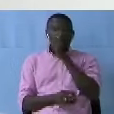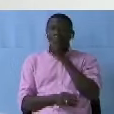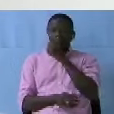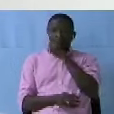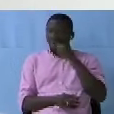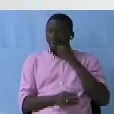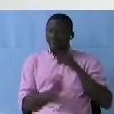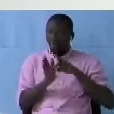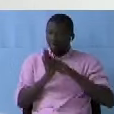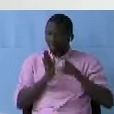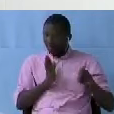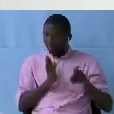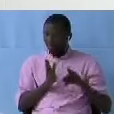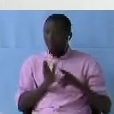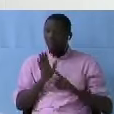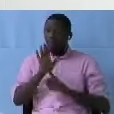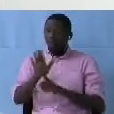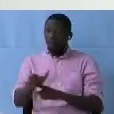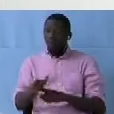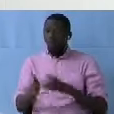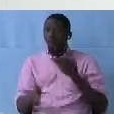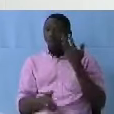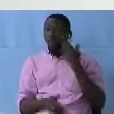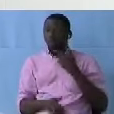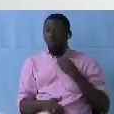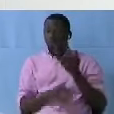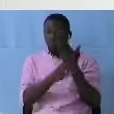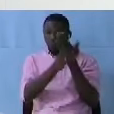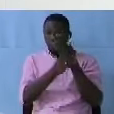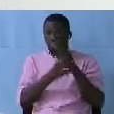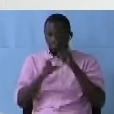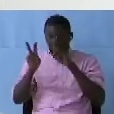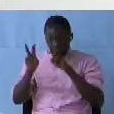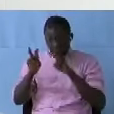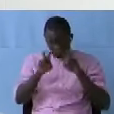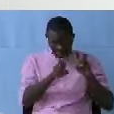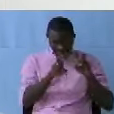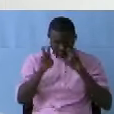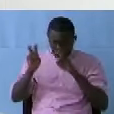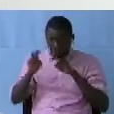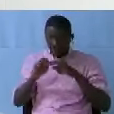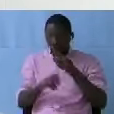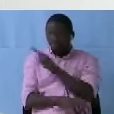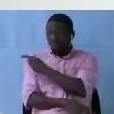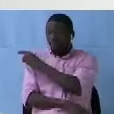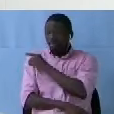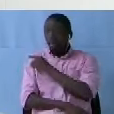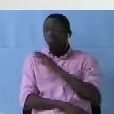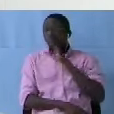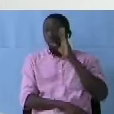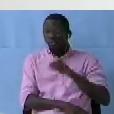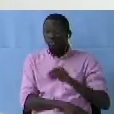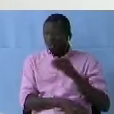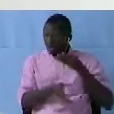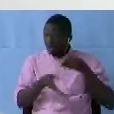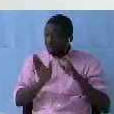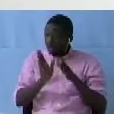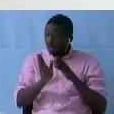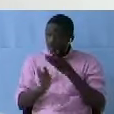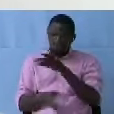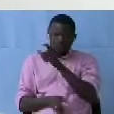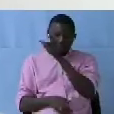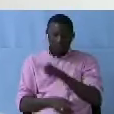patient, it should be done in such a manner that he or she is not